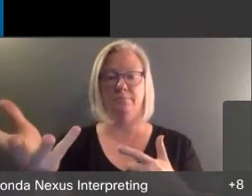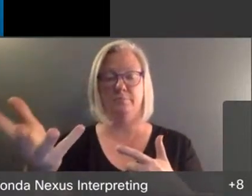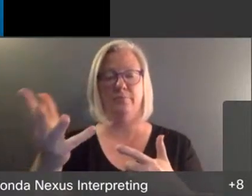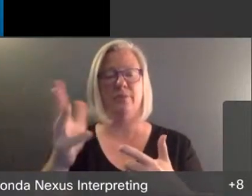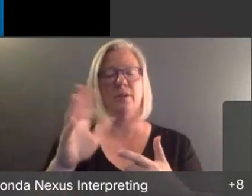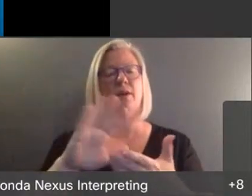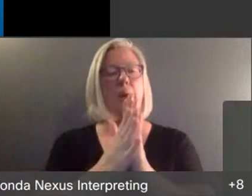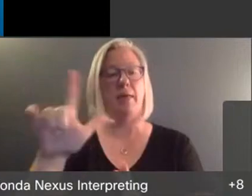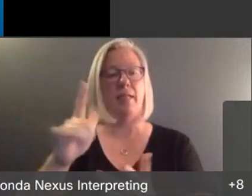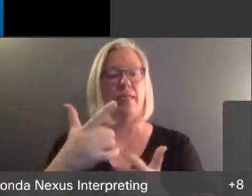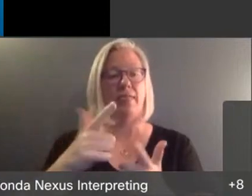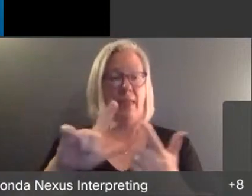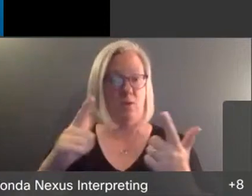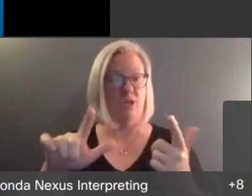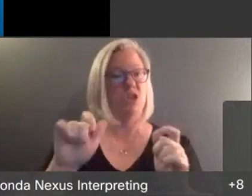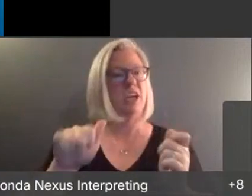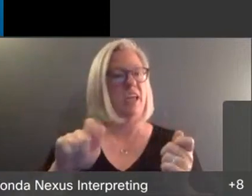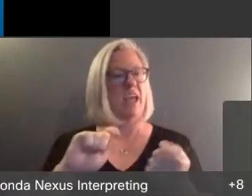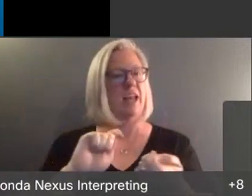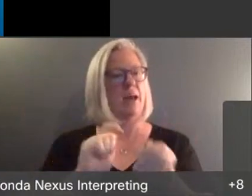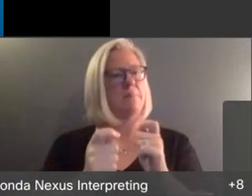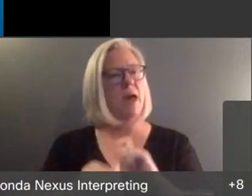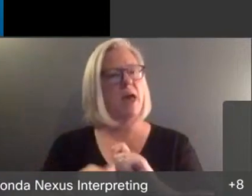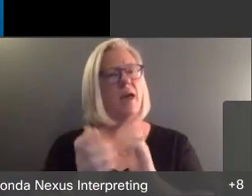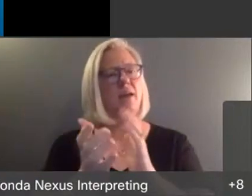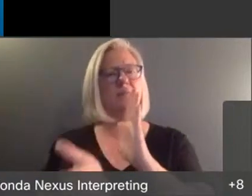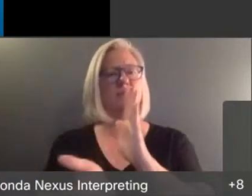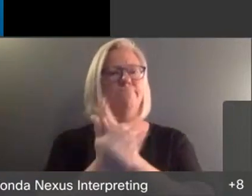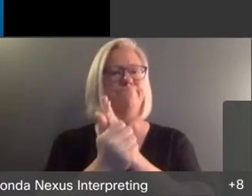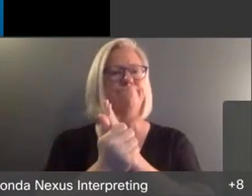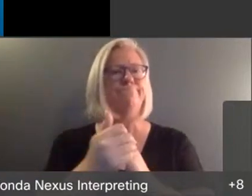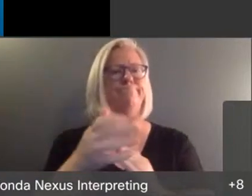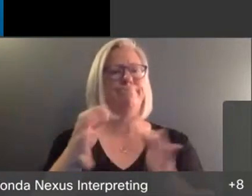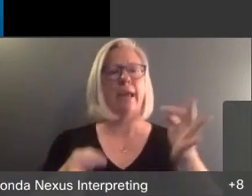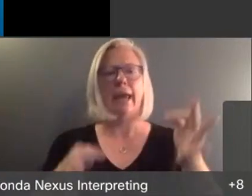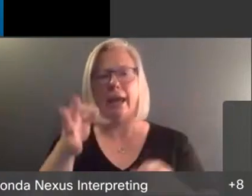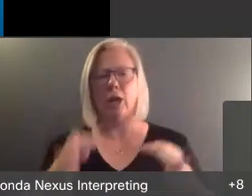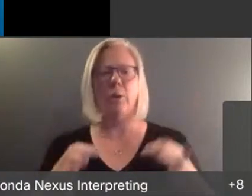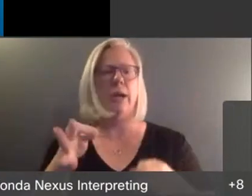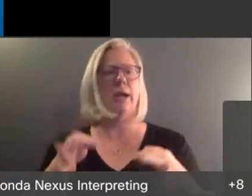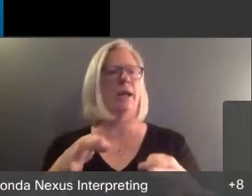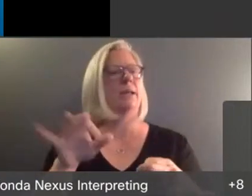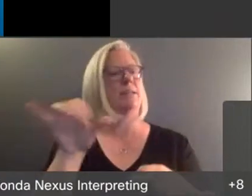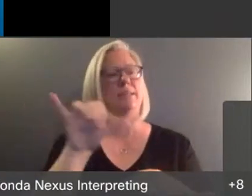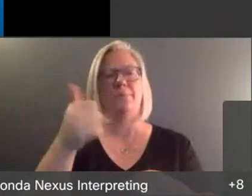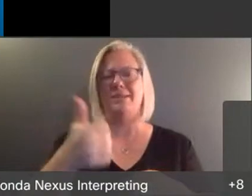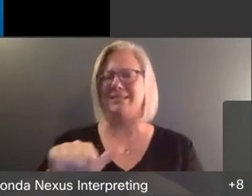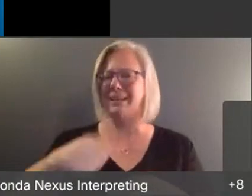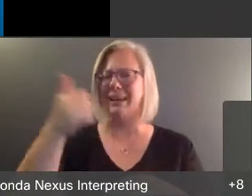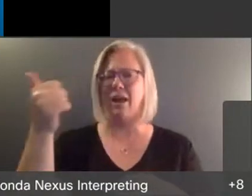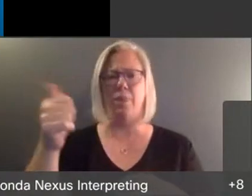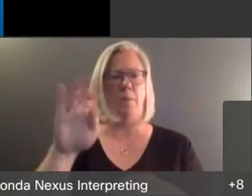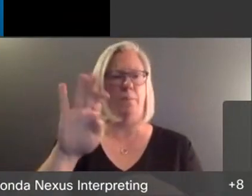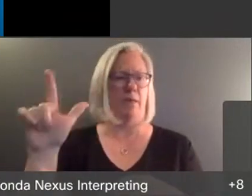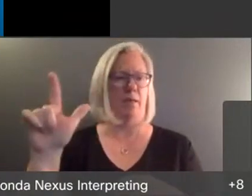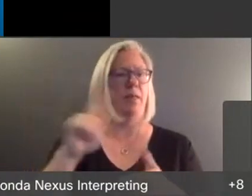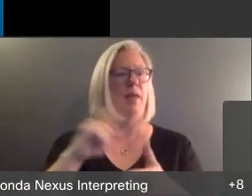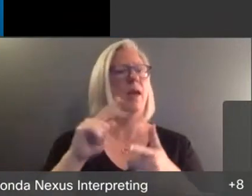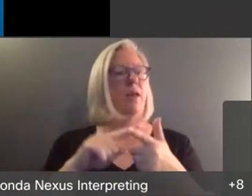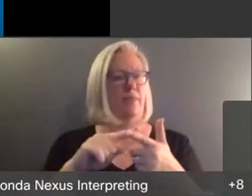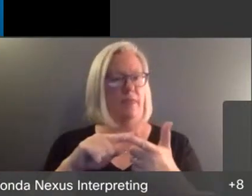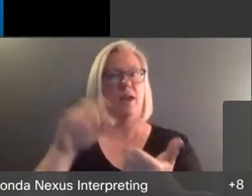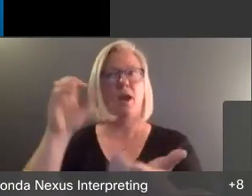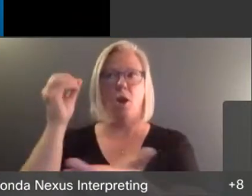language is subject to amendment, subject to committee hearings, just the same as any other bill. and the legislature would approve the maps through those